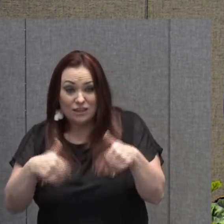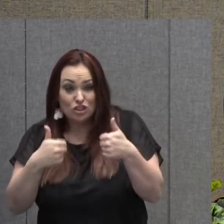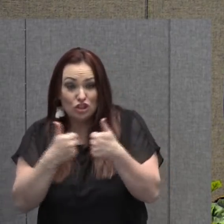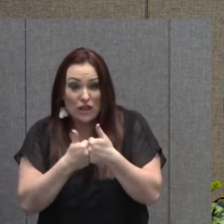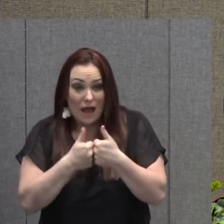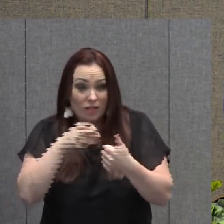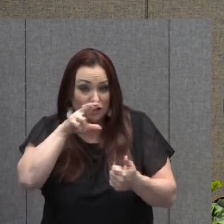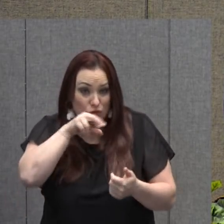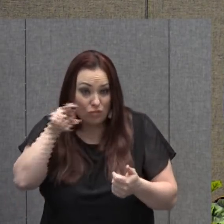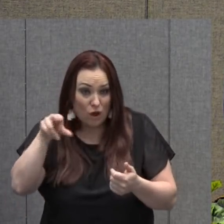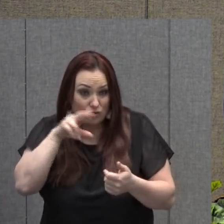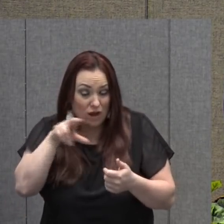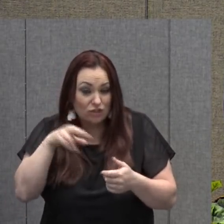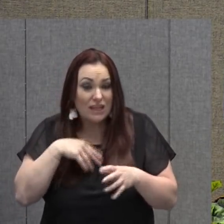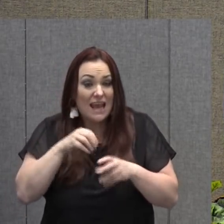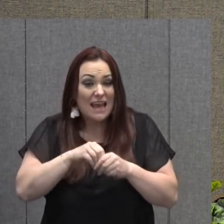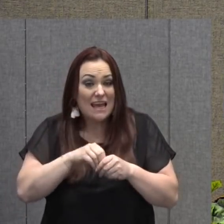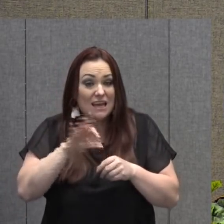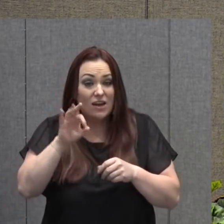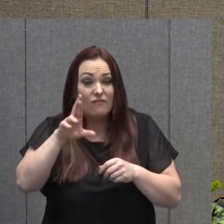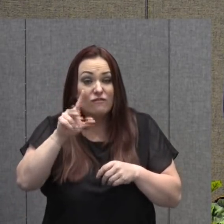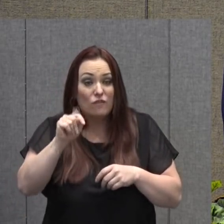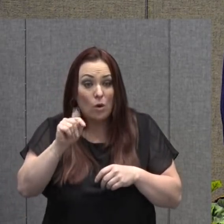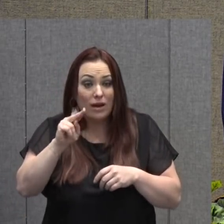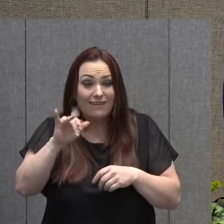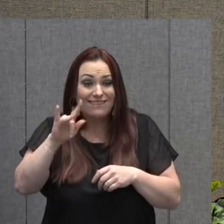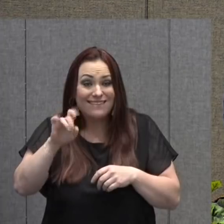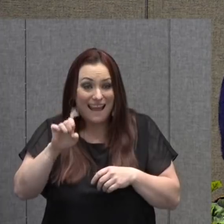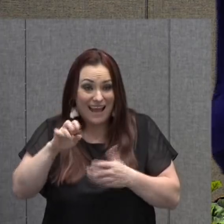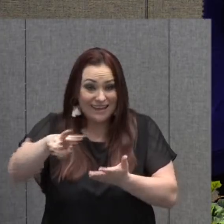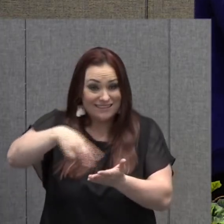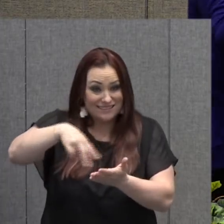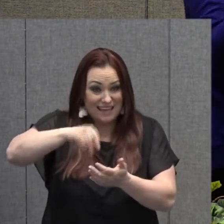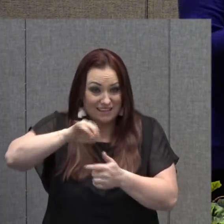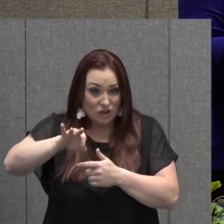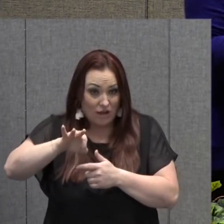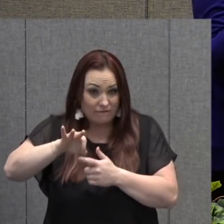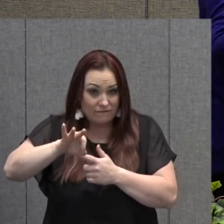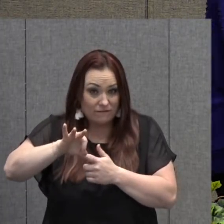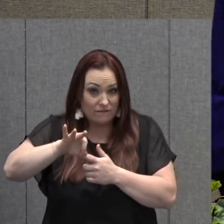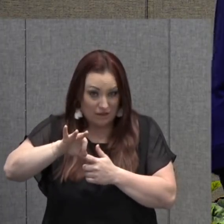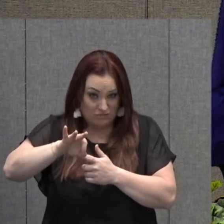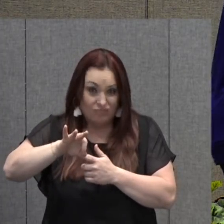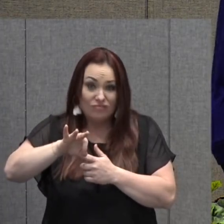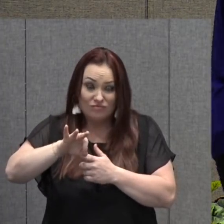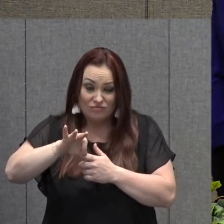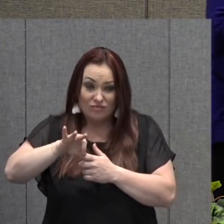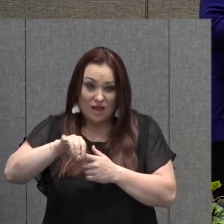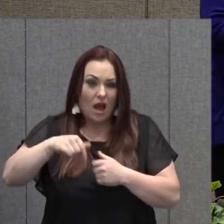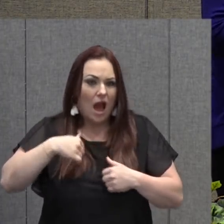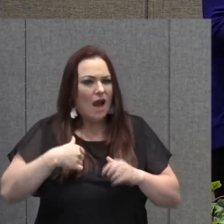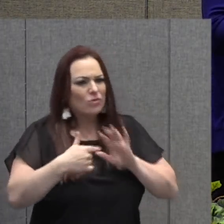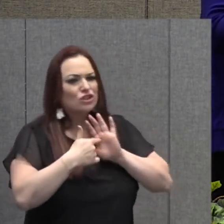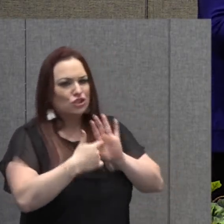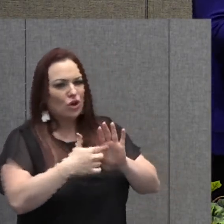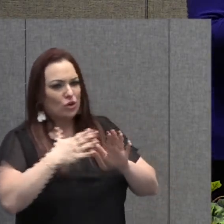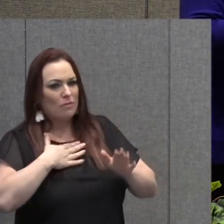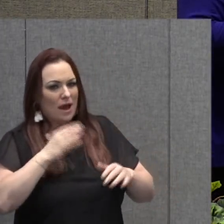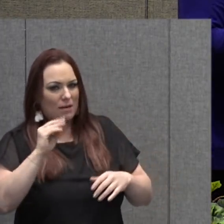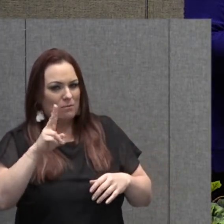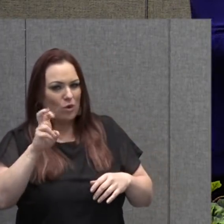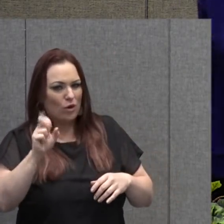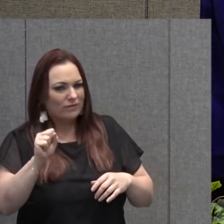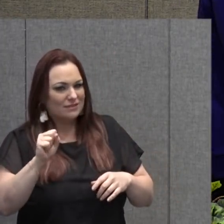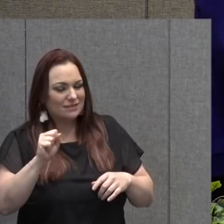Now, I would love to show you guys some Fortnite dance moves. Wouldn't be pretty. Too bad I couldn't have some of